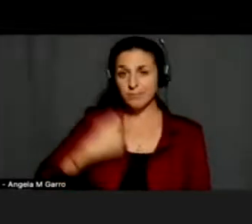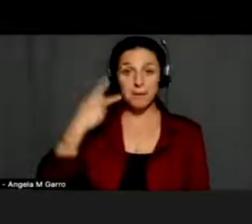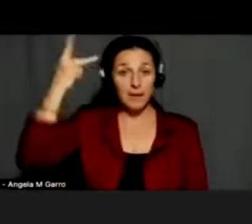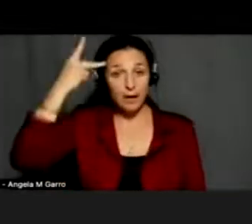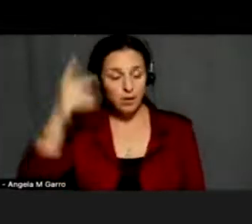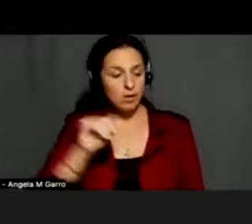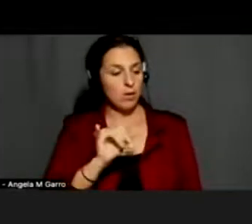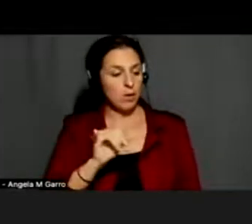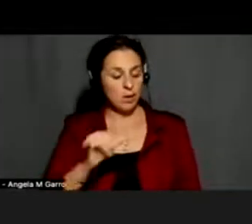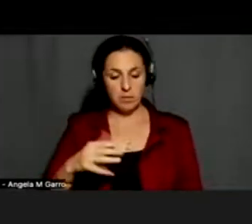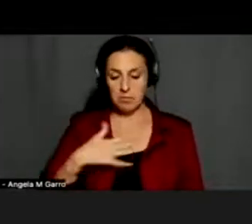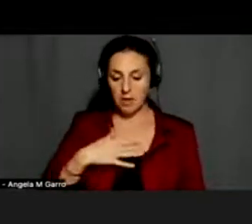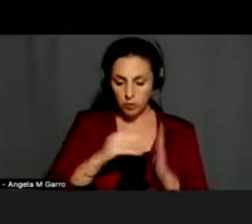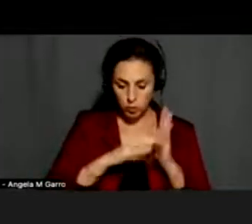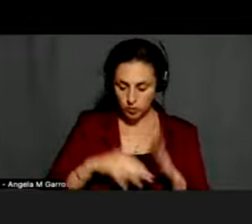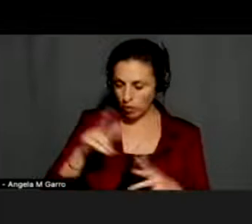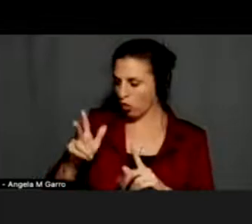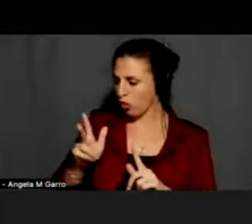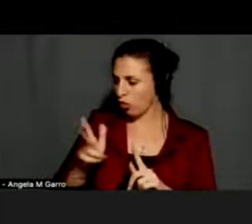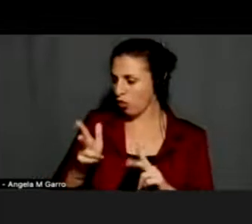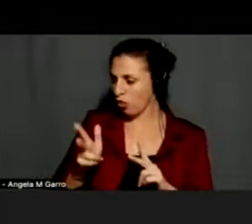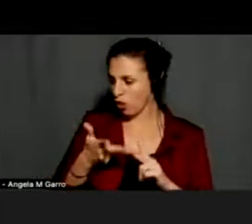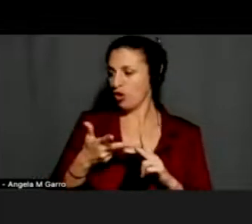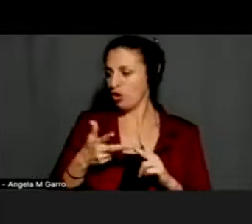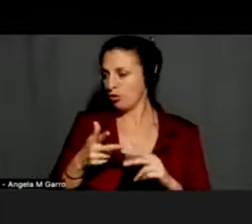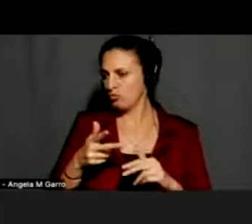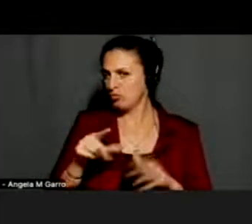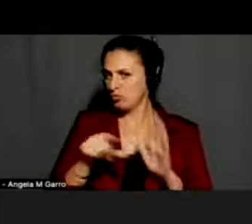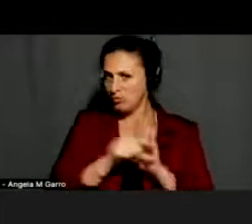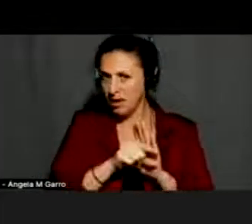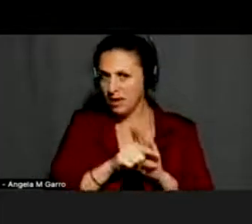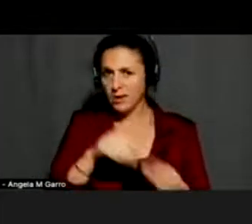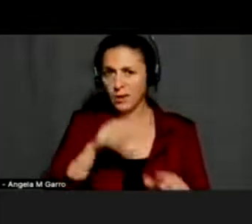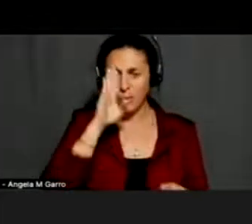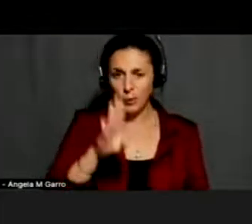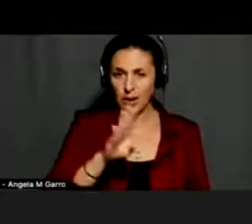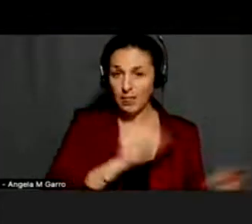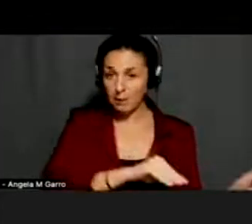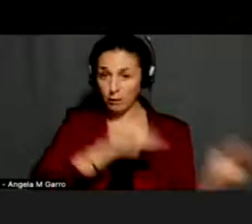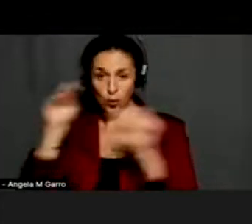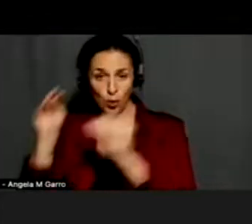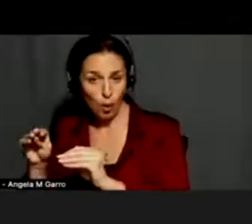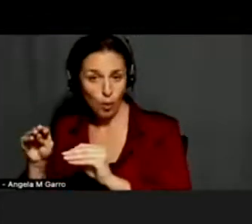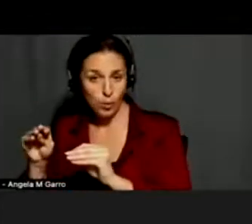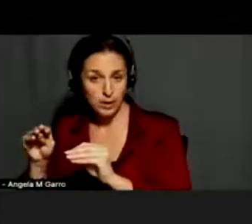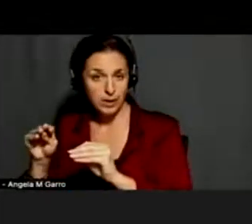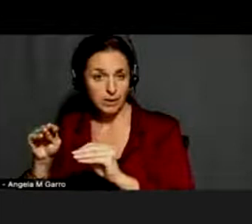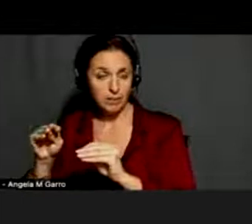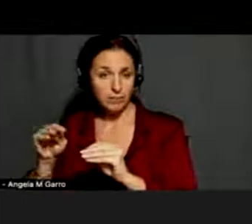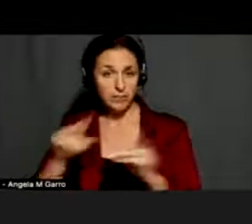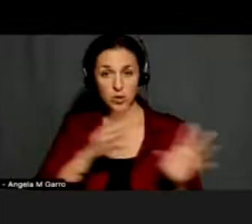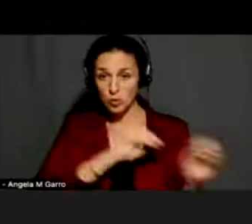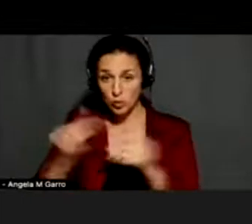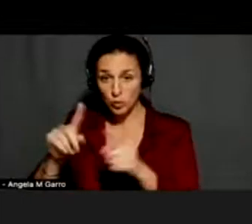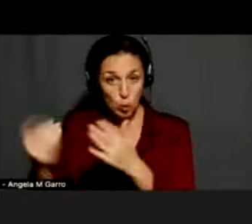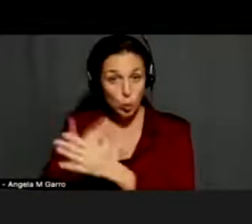my student is in 3rd grade right now, actually, would they be relocated to the new location, or